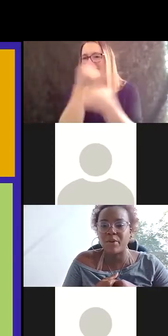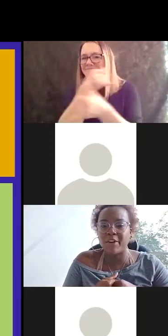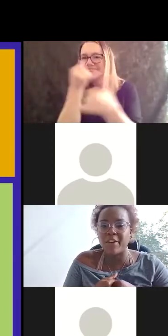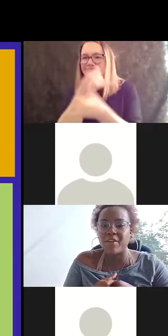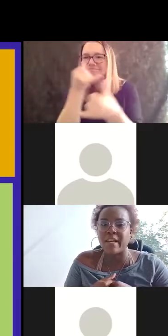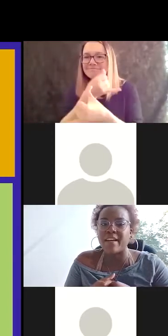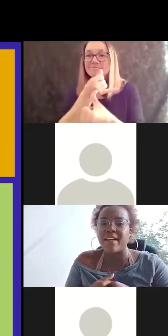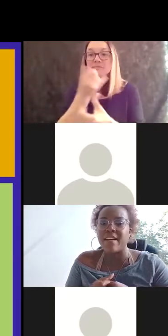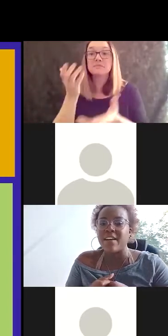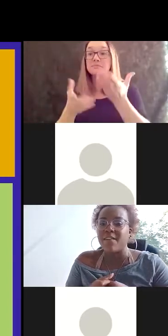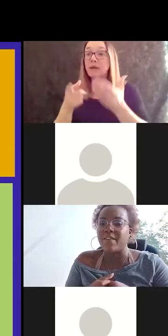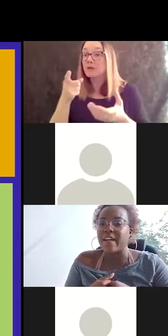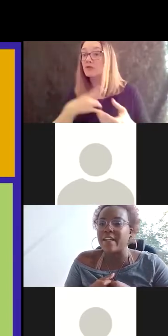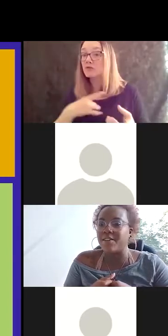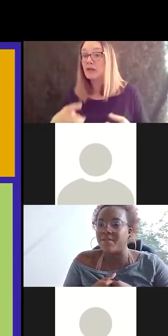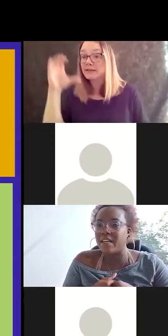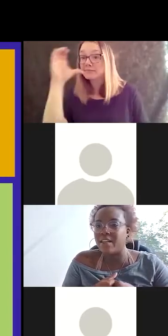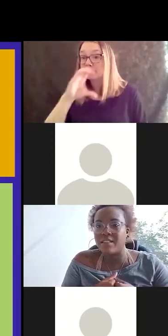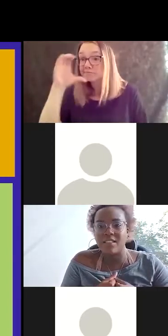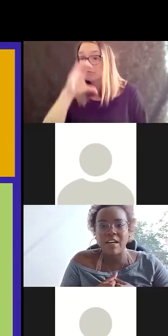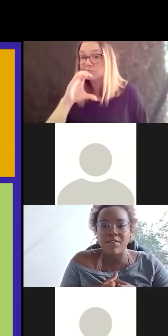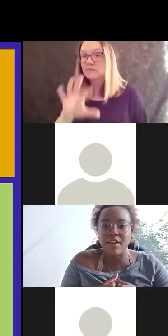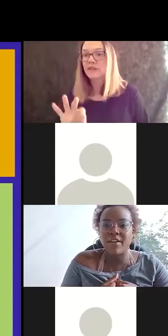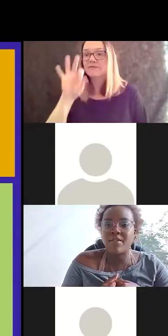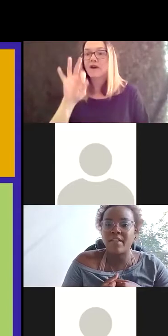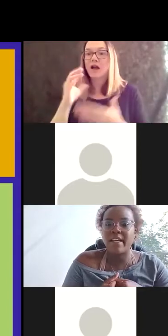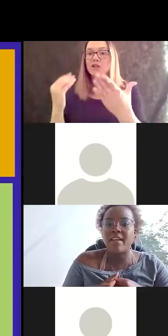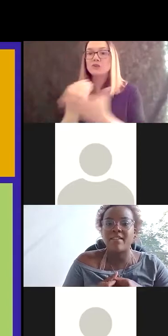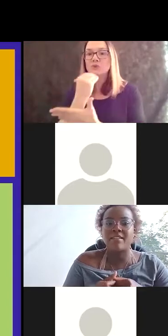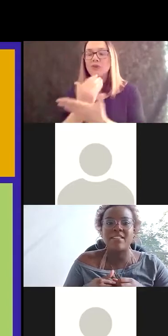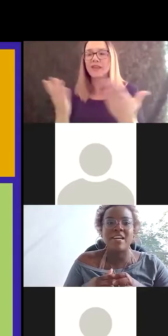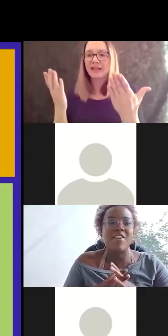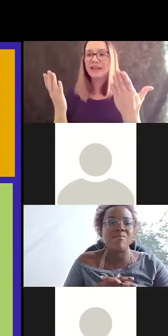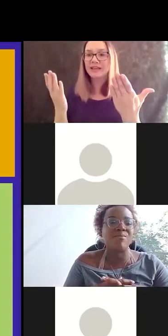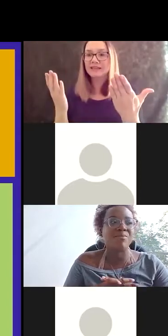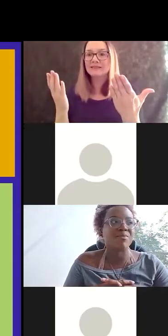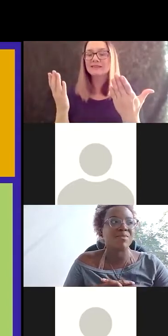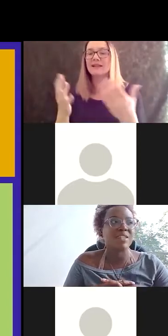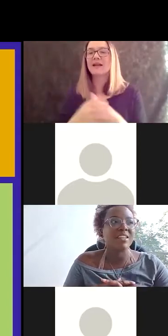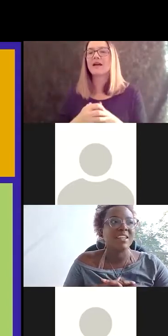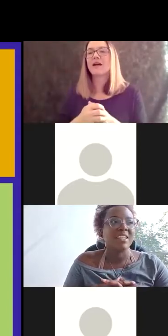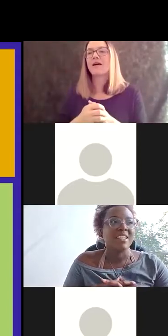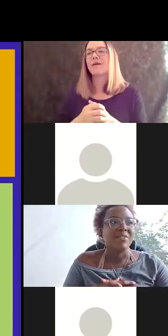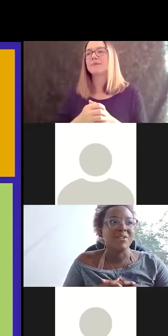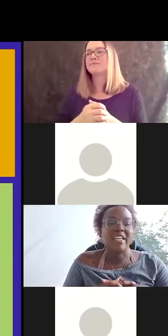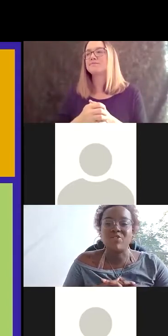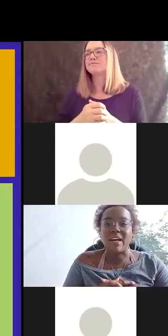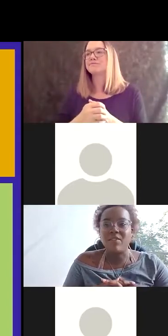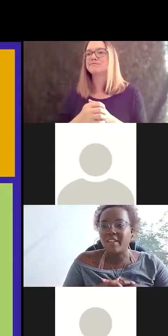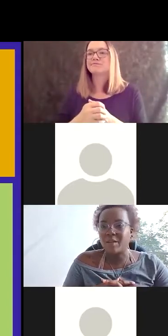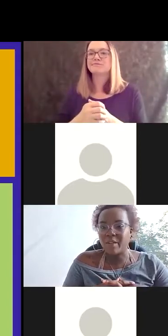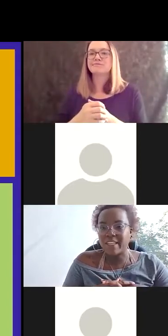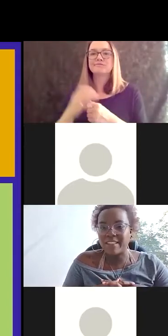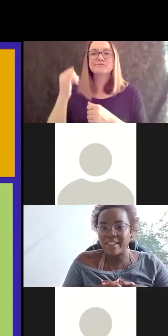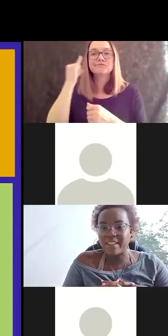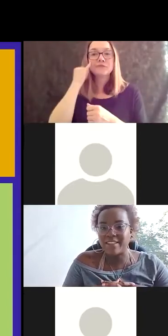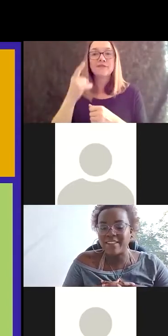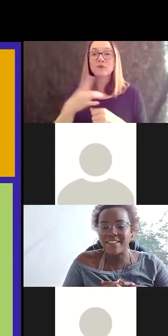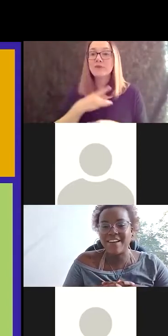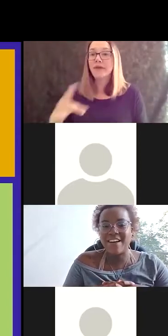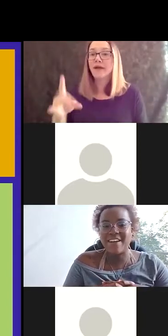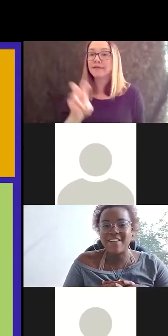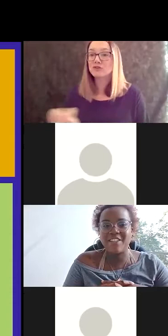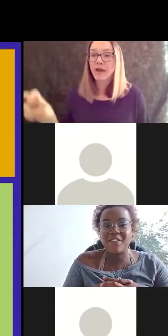an explorer, you like finding new things, discovering new things. If you like traveling to